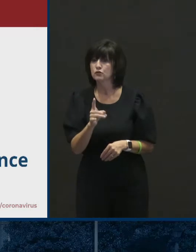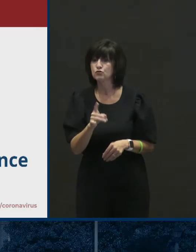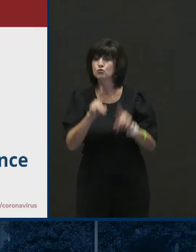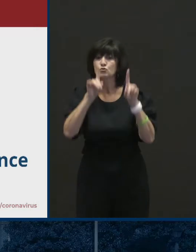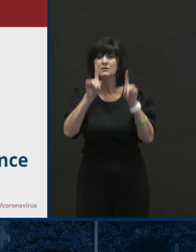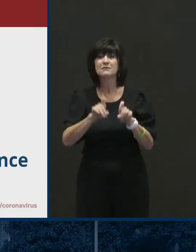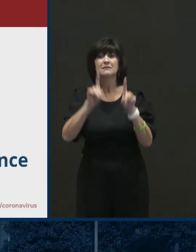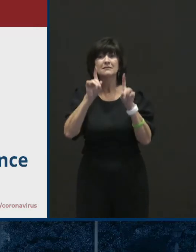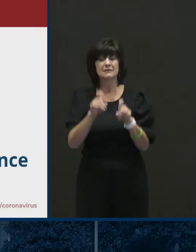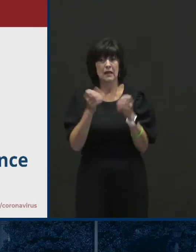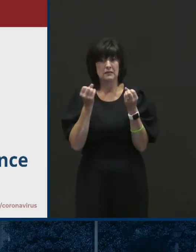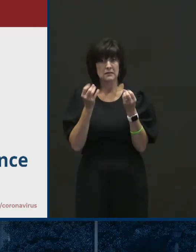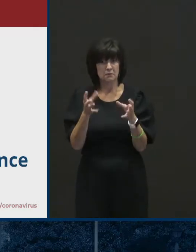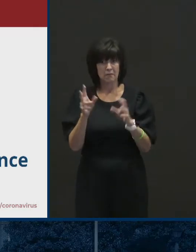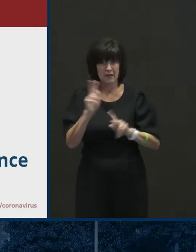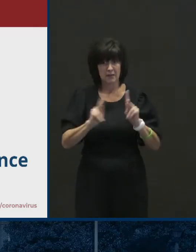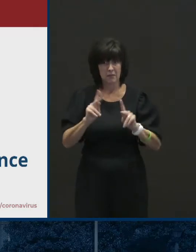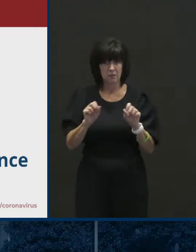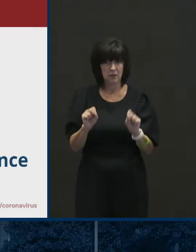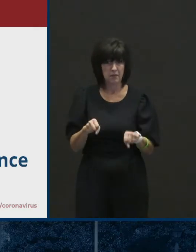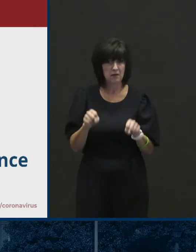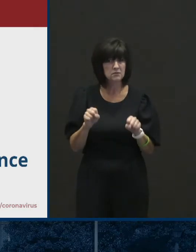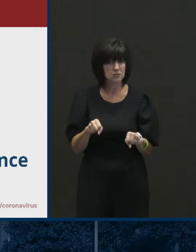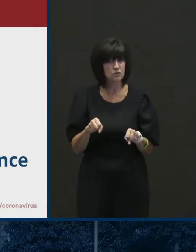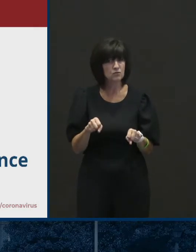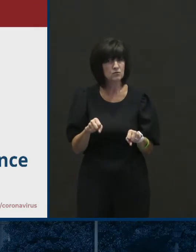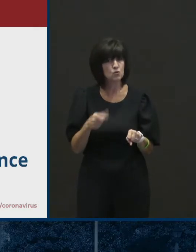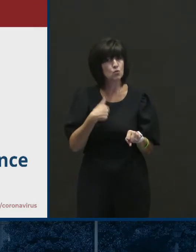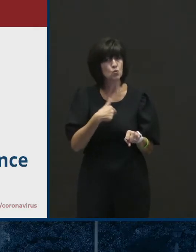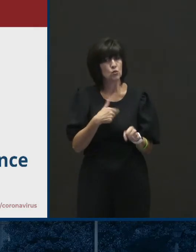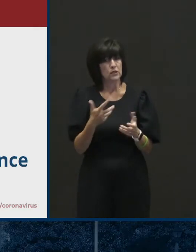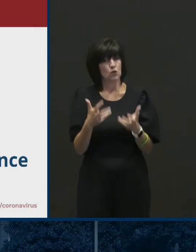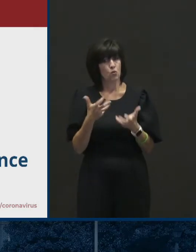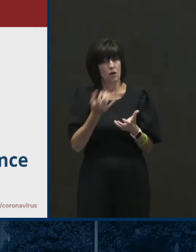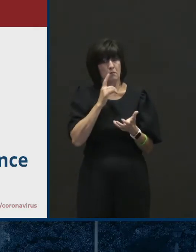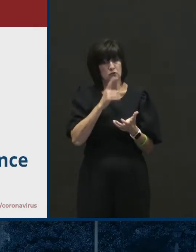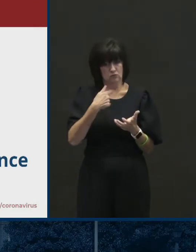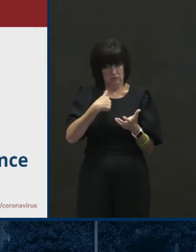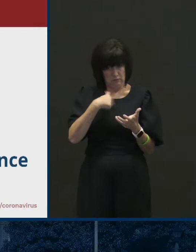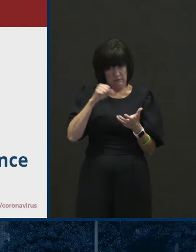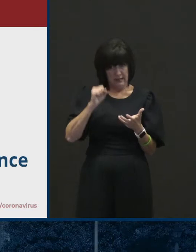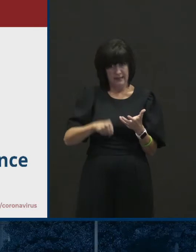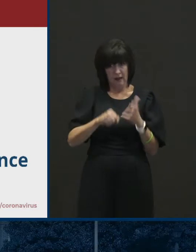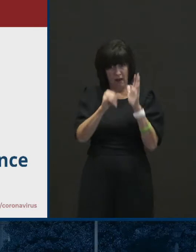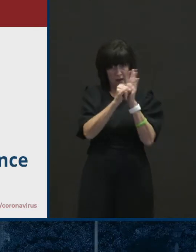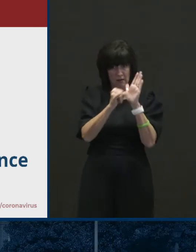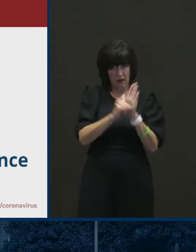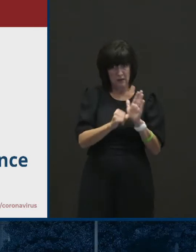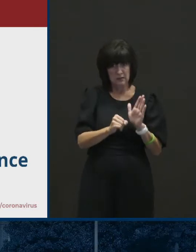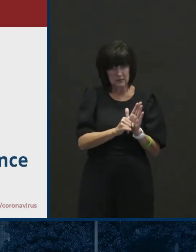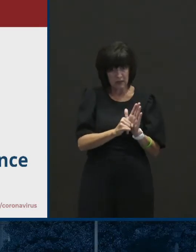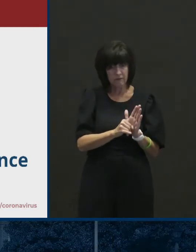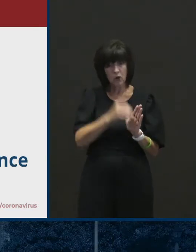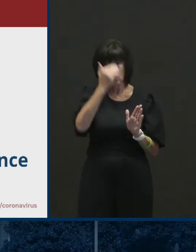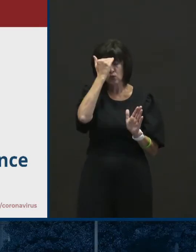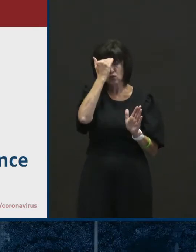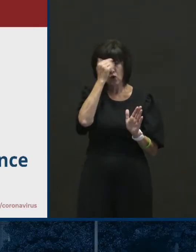possible to identify people and then get them isolated and separated from others so we can stop the